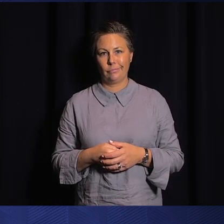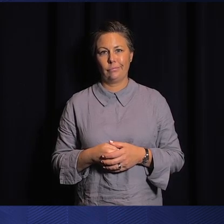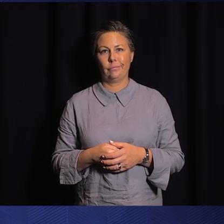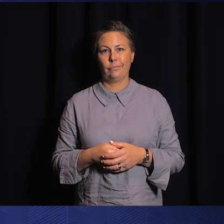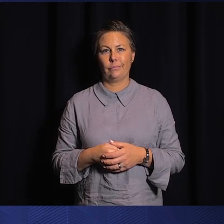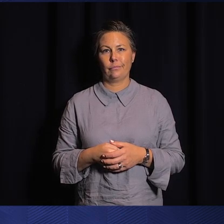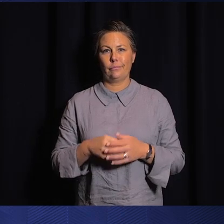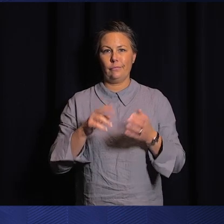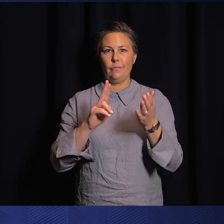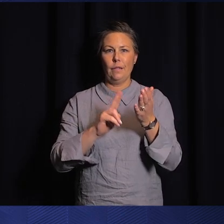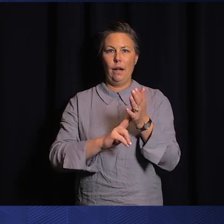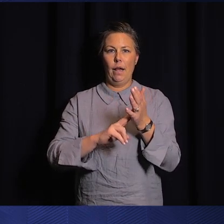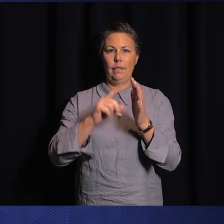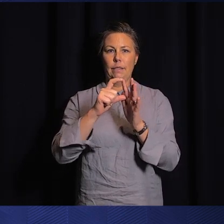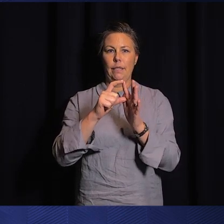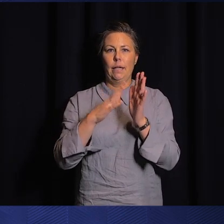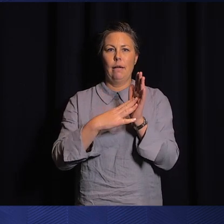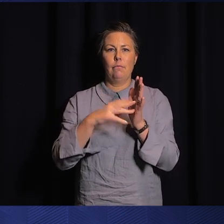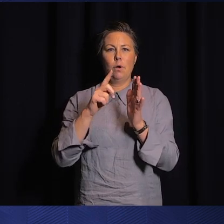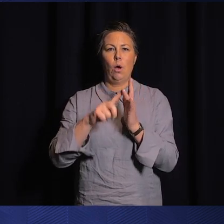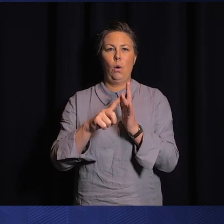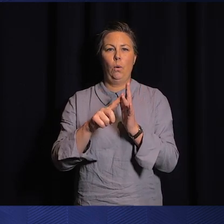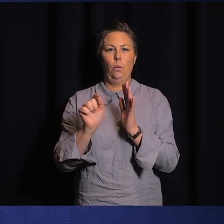NDMO have